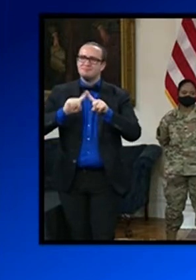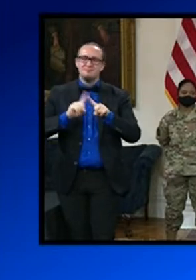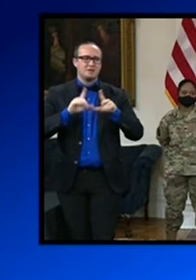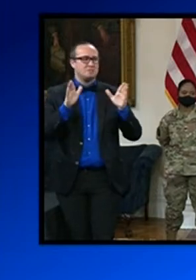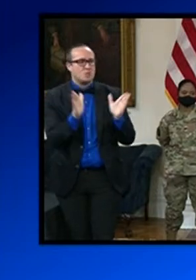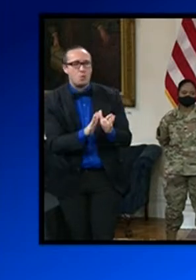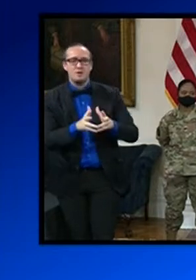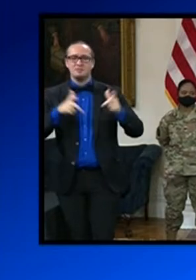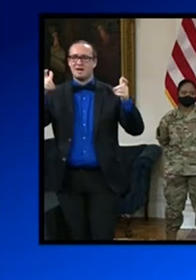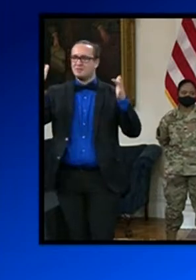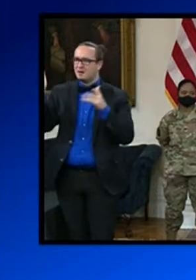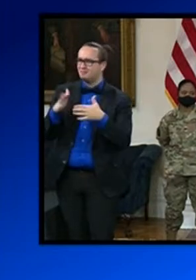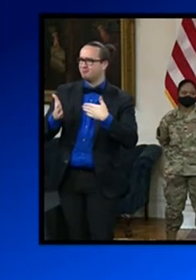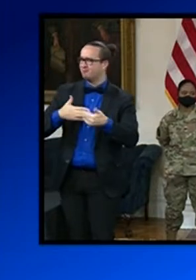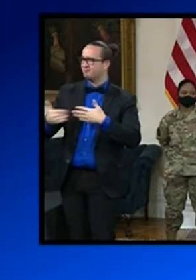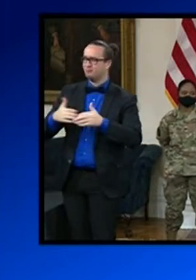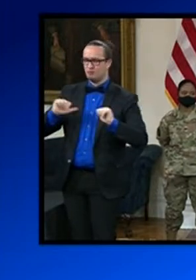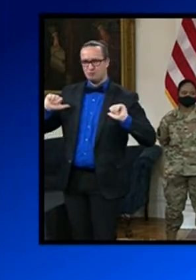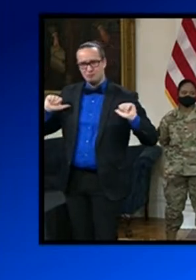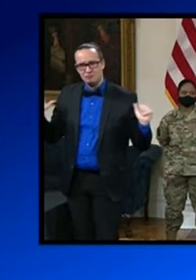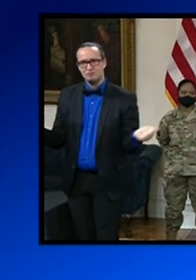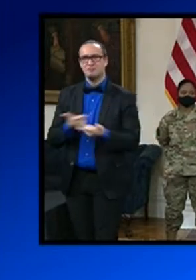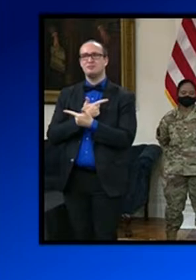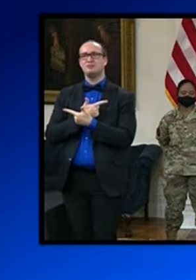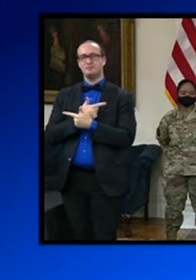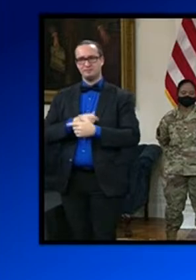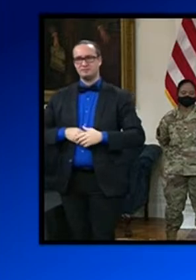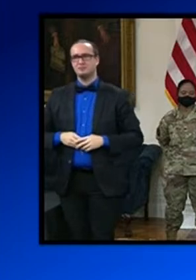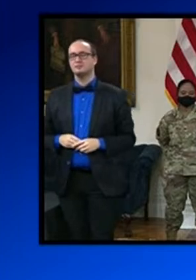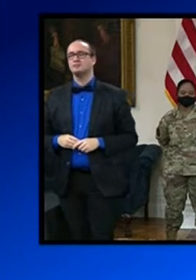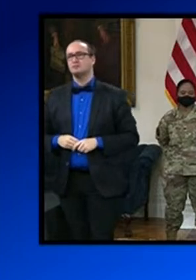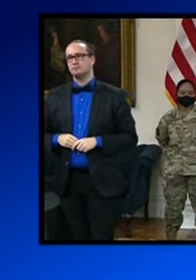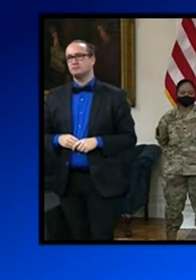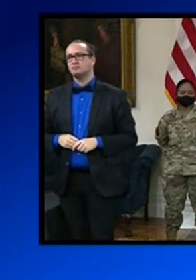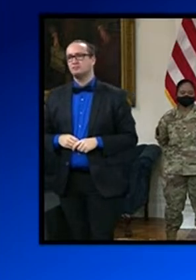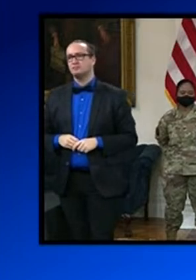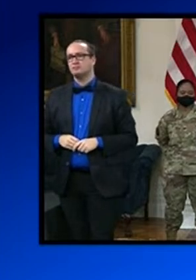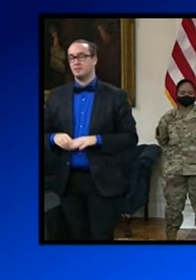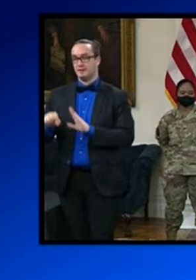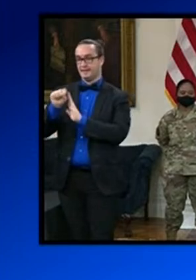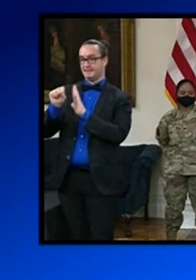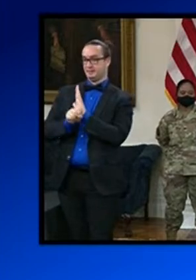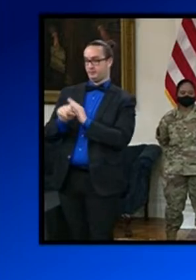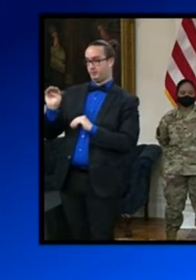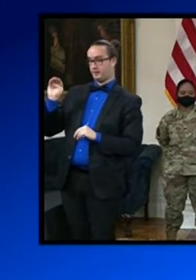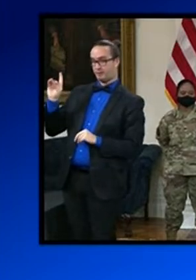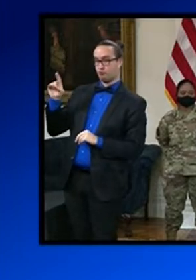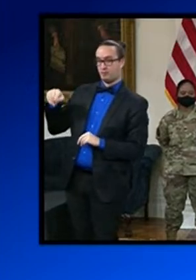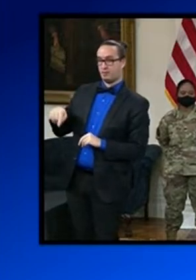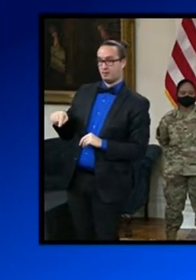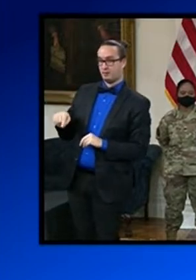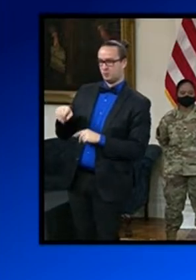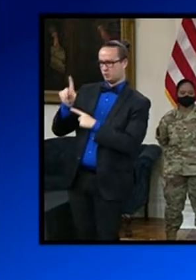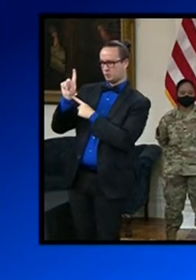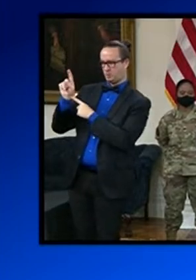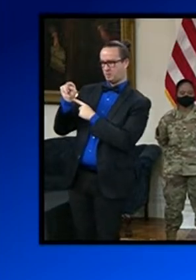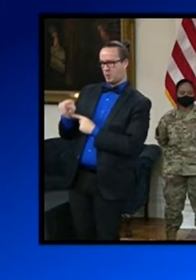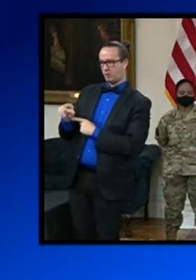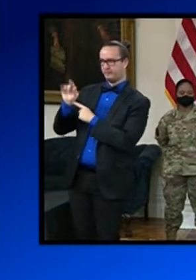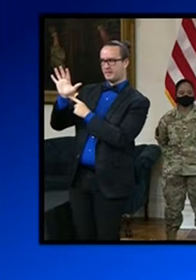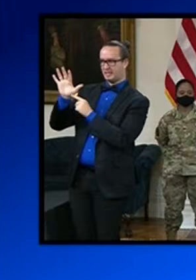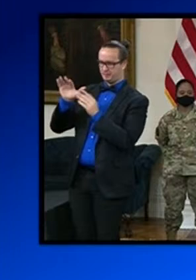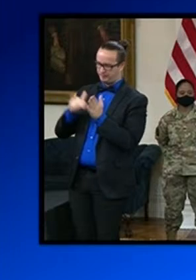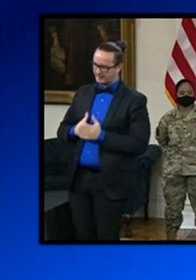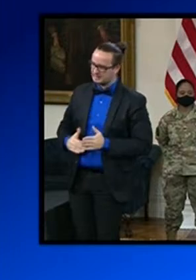verge of 1.5 million vaccinations. Our vaccination rate is better than 34 other